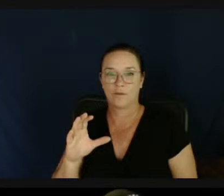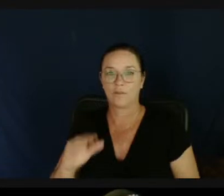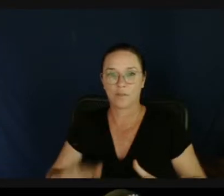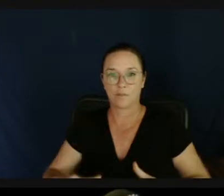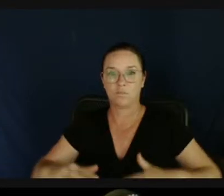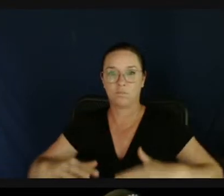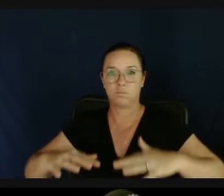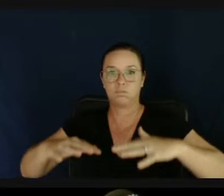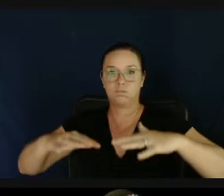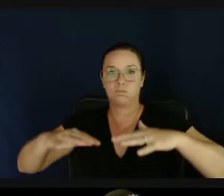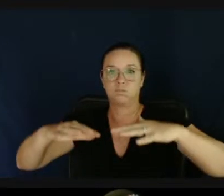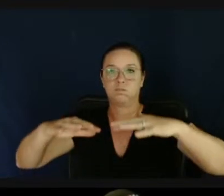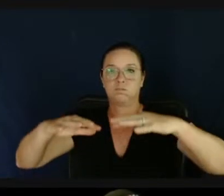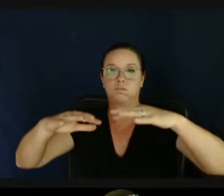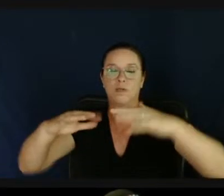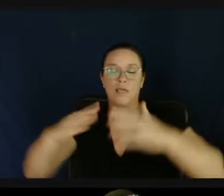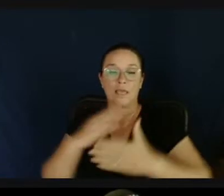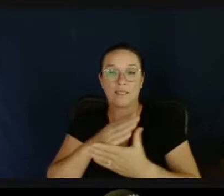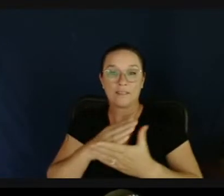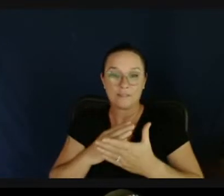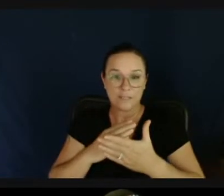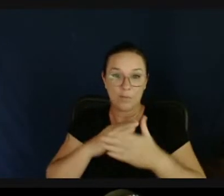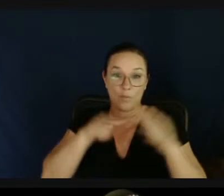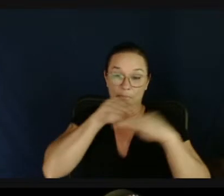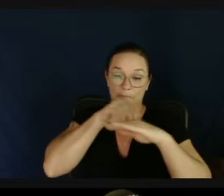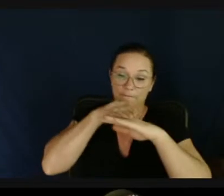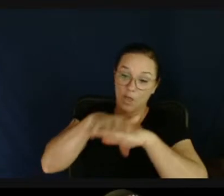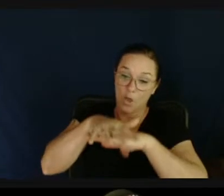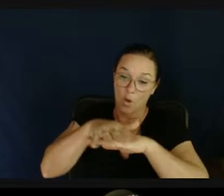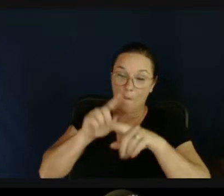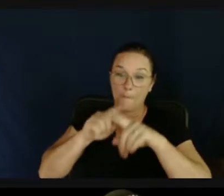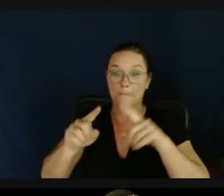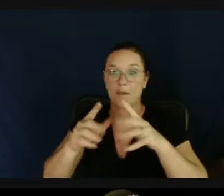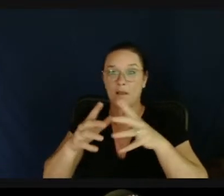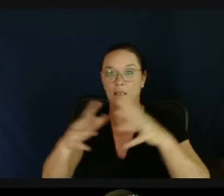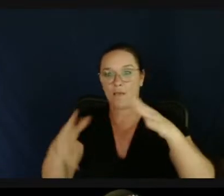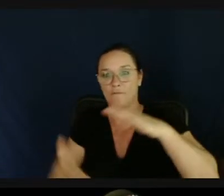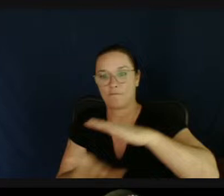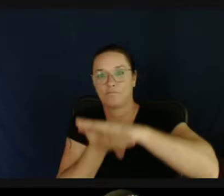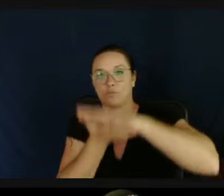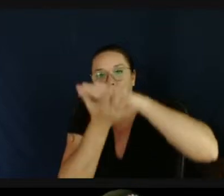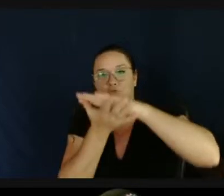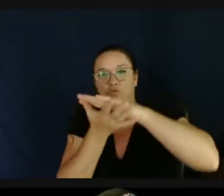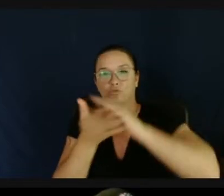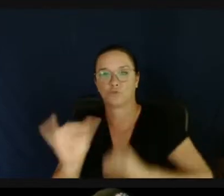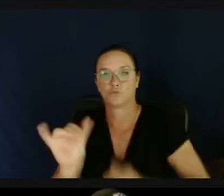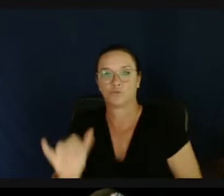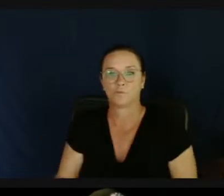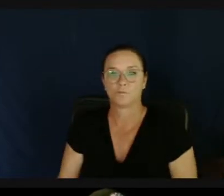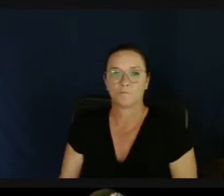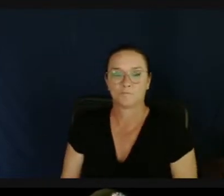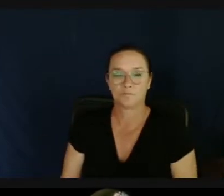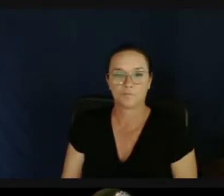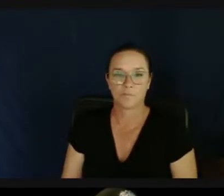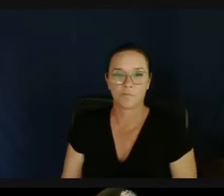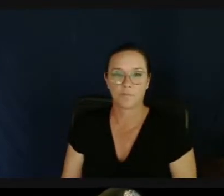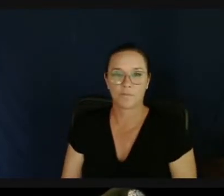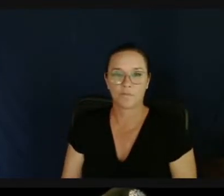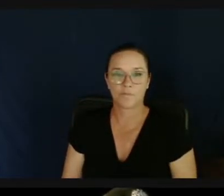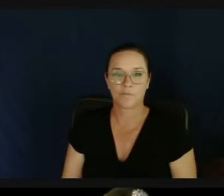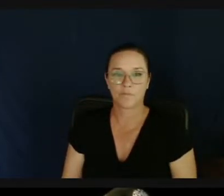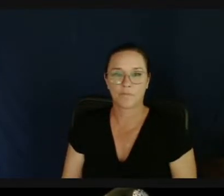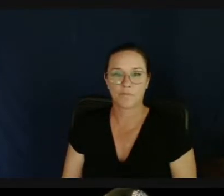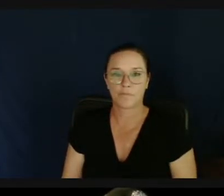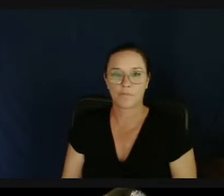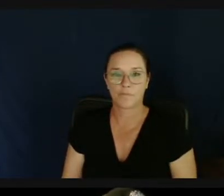rising, partly through flows, but partly by being pushed upwards from below as well. I'm going to pull it back here to just this